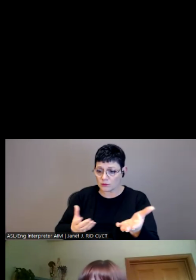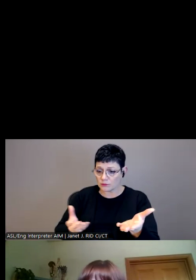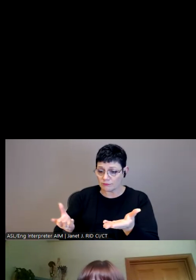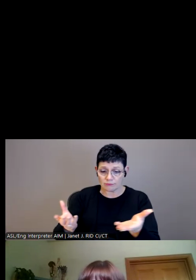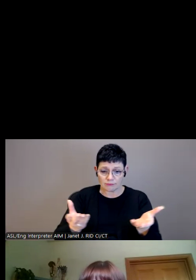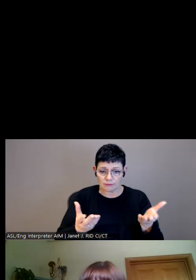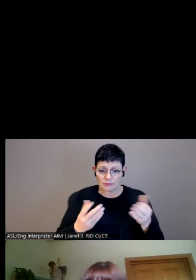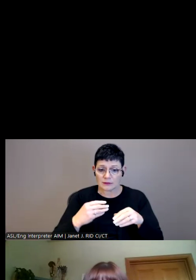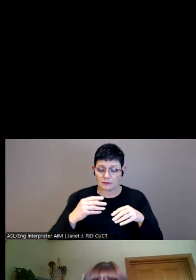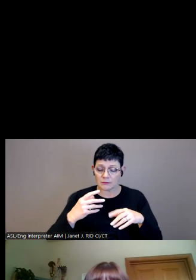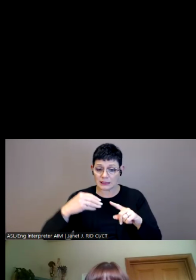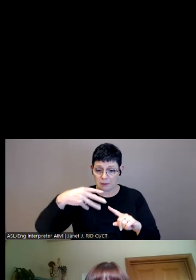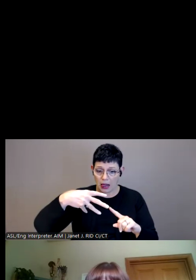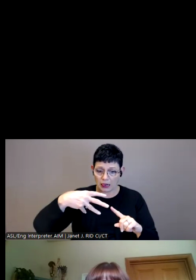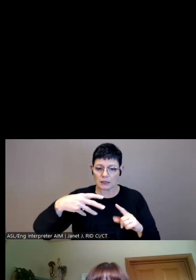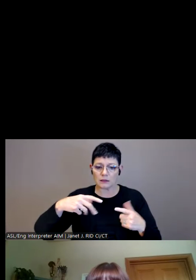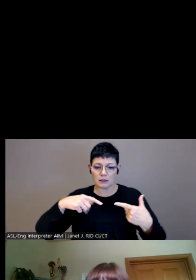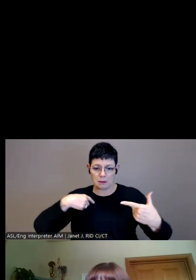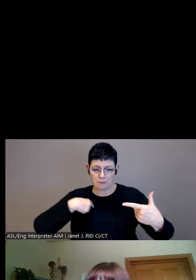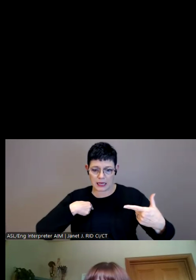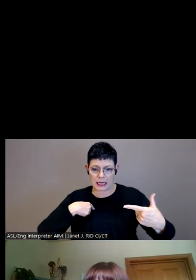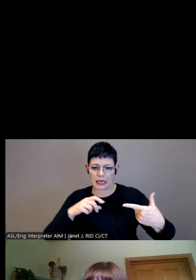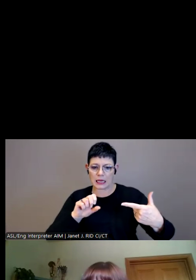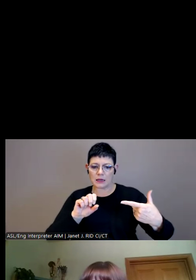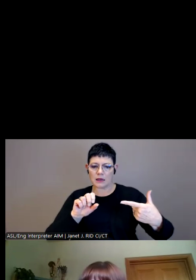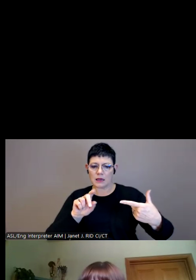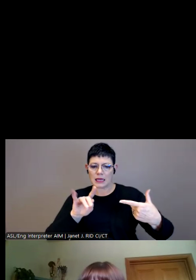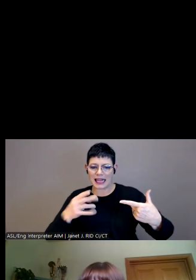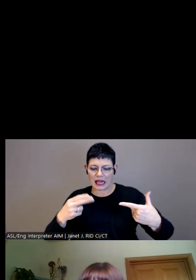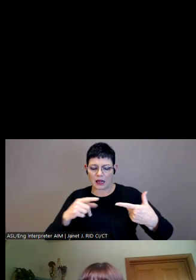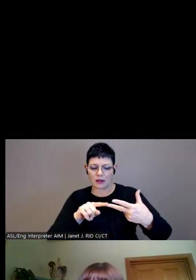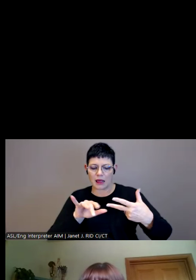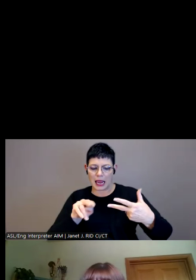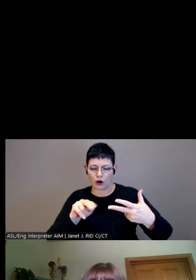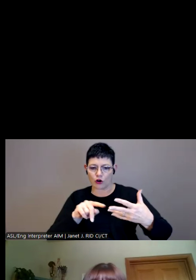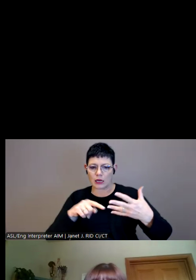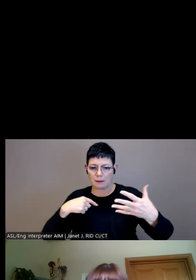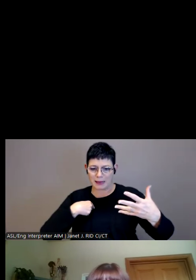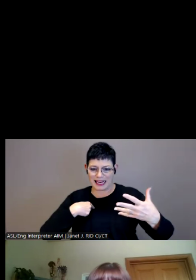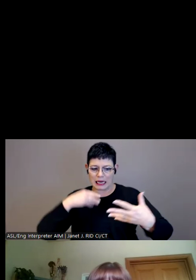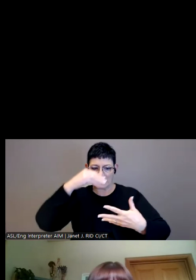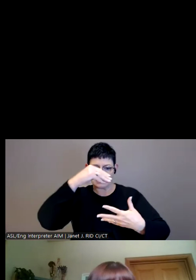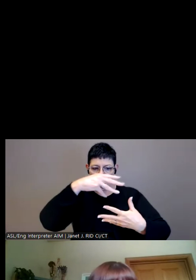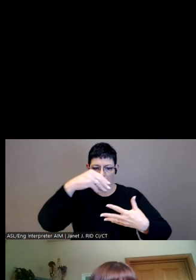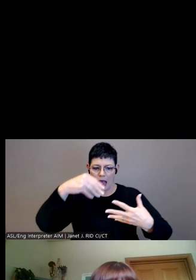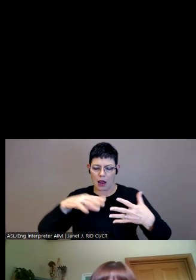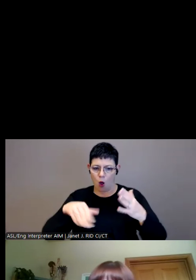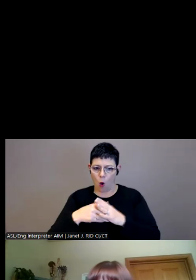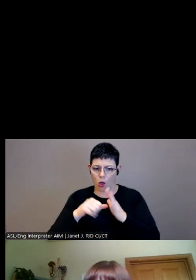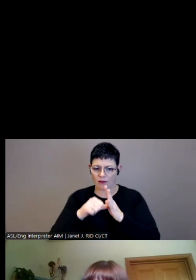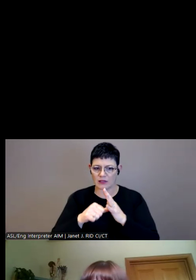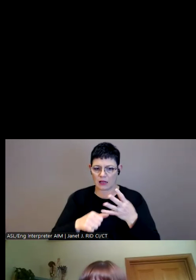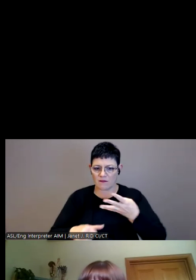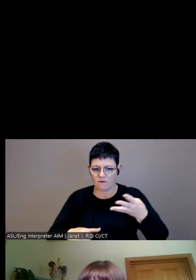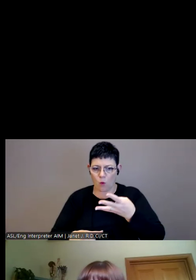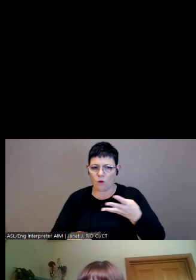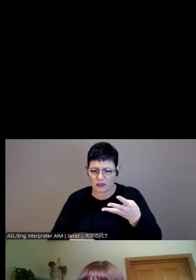And that Keith, Aaron, and I are able to be spotlit so folks can see us during the panel discussion.